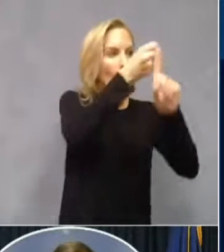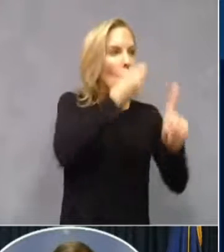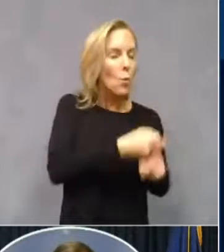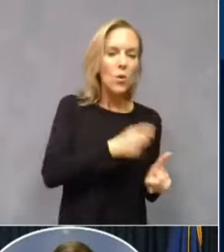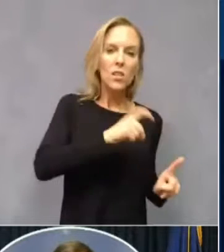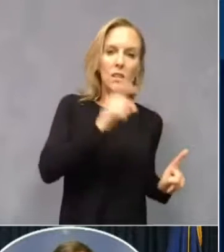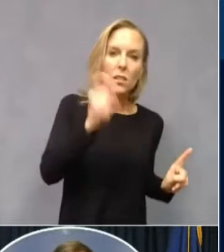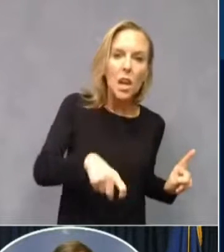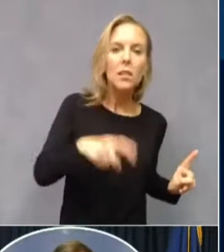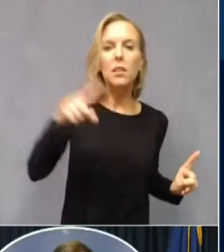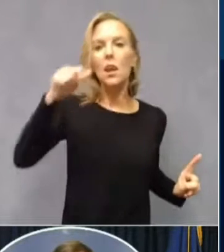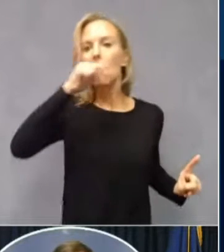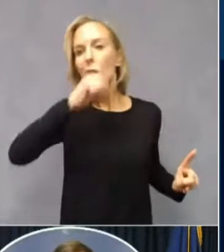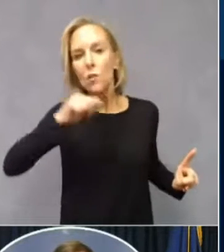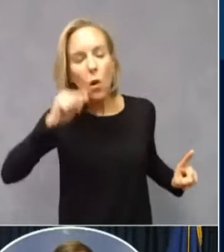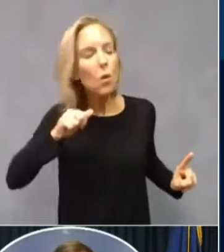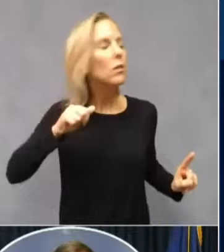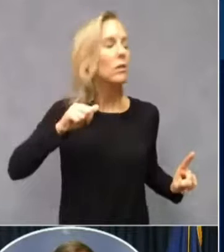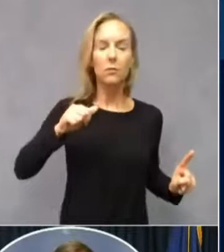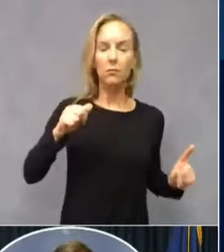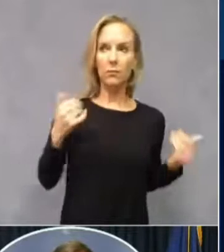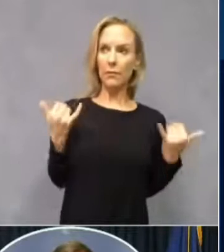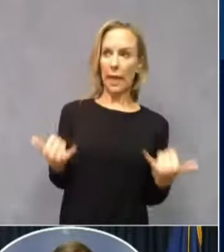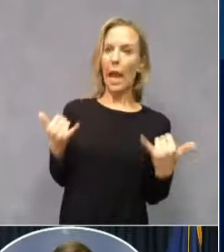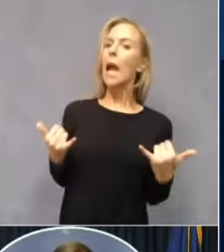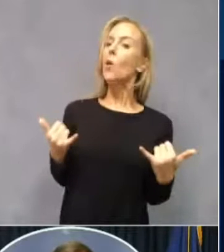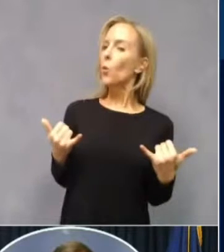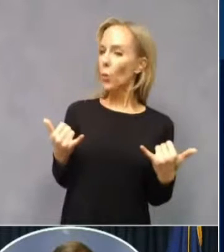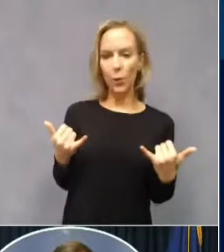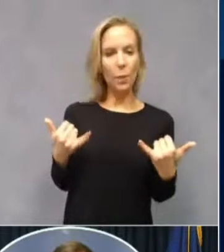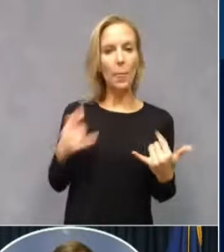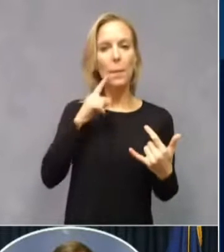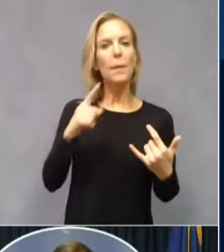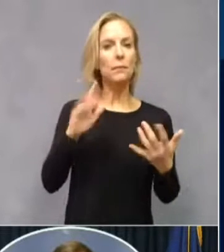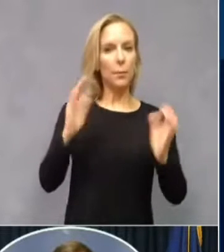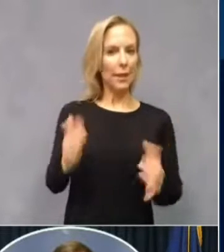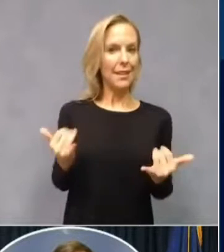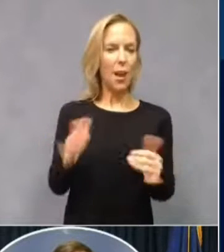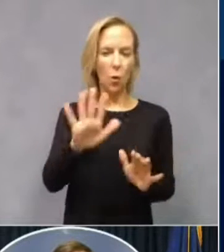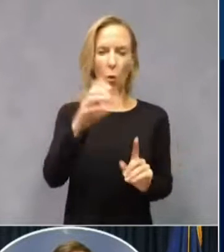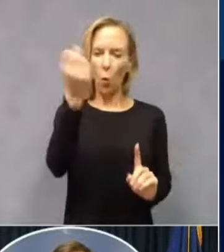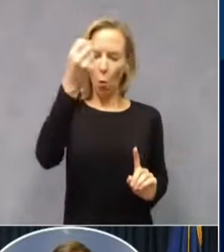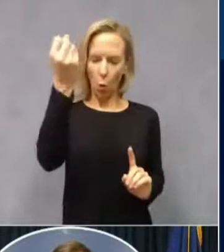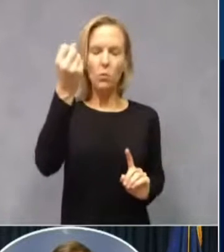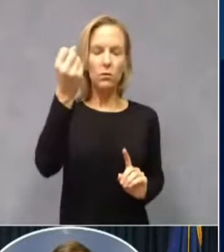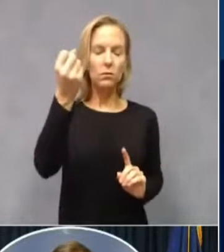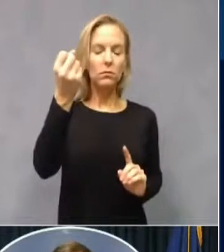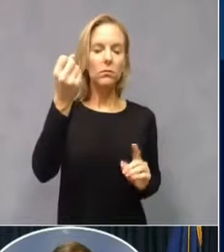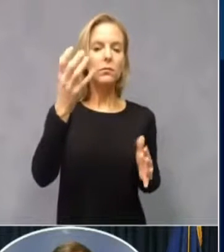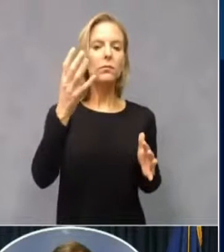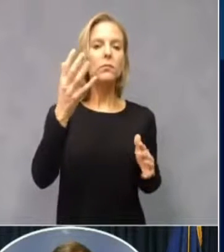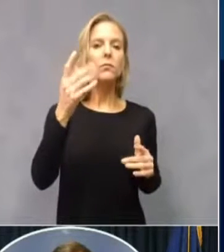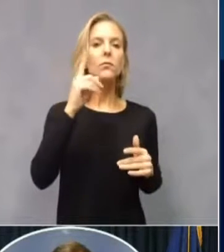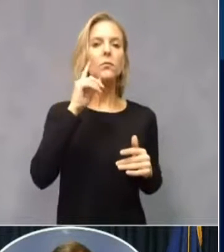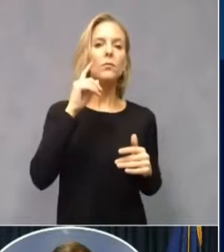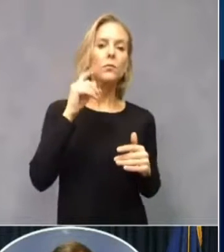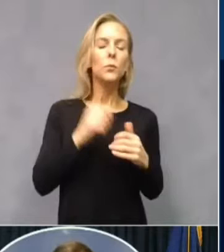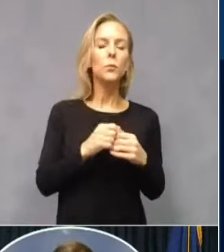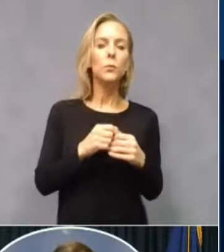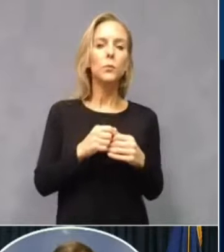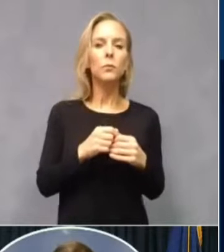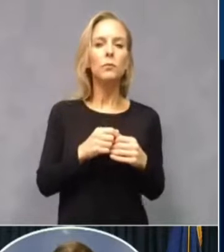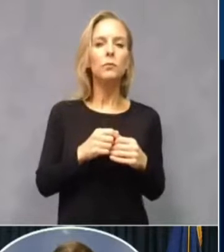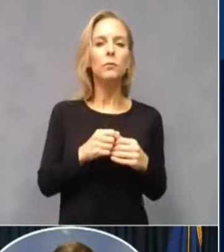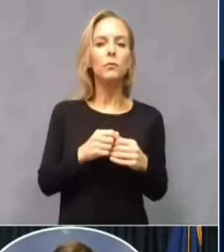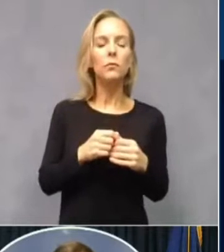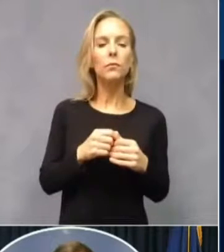in comparison to what we see now. So what we're going to do, and hold on just a second, is we're going to overlay South